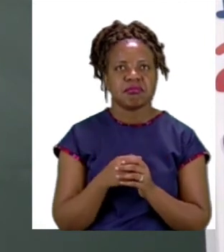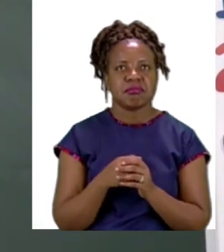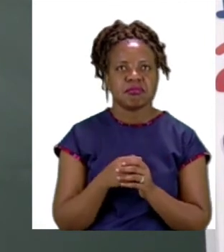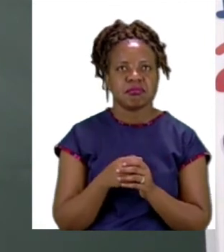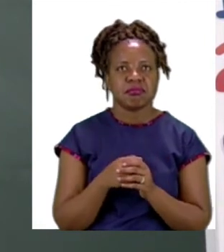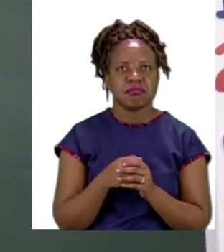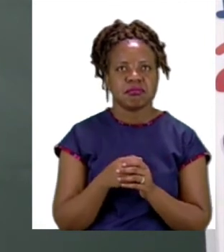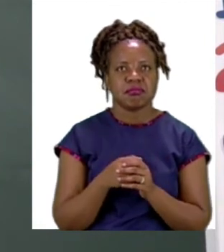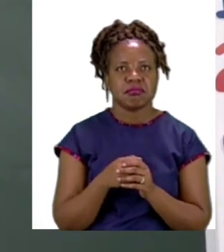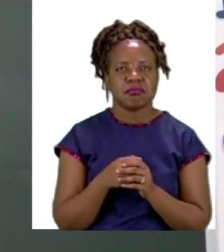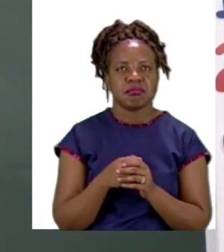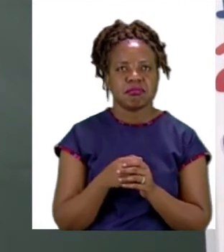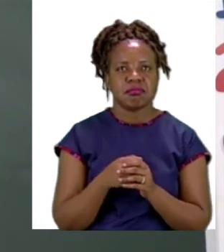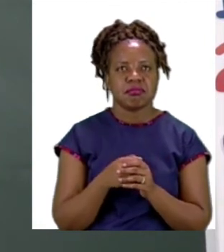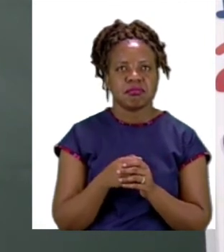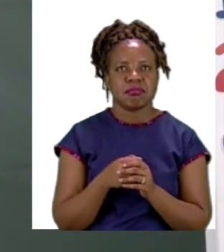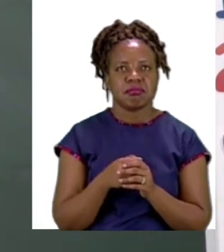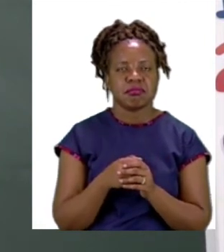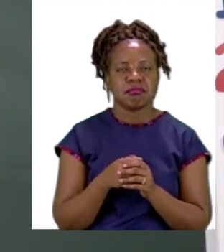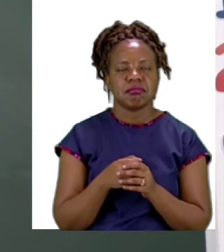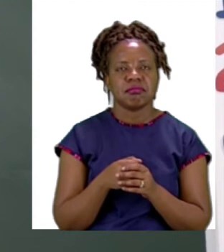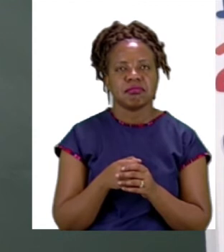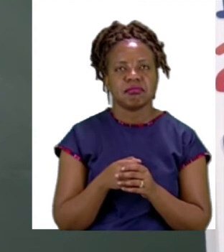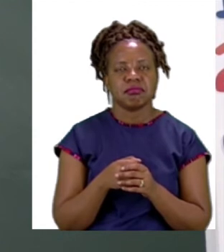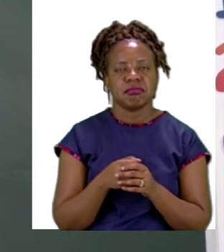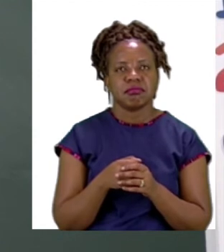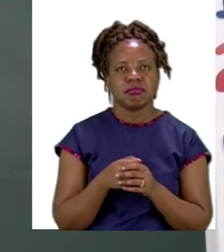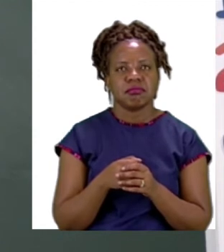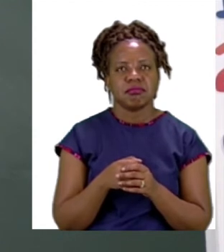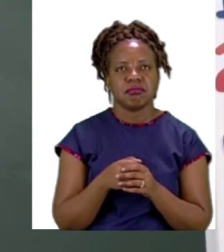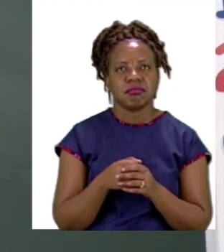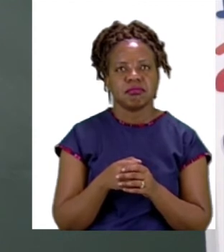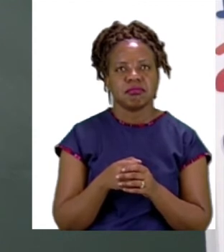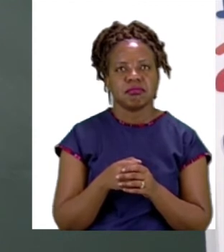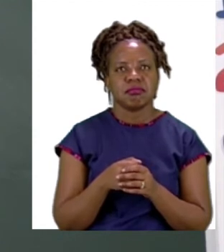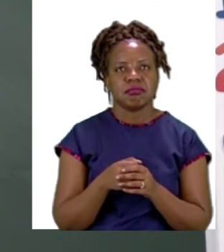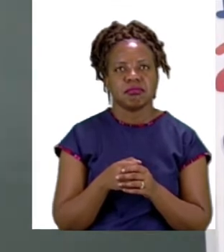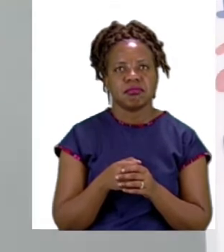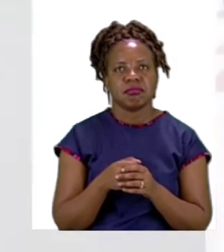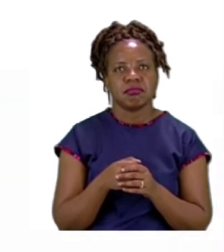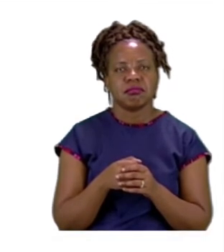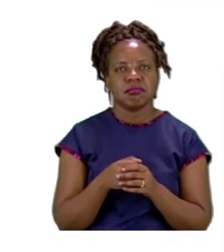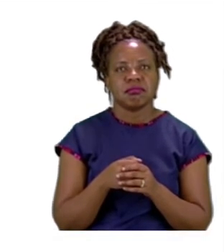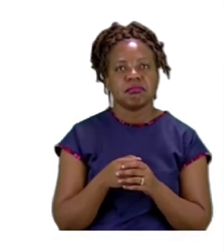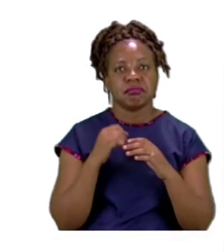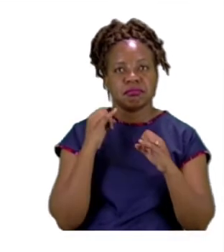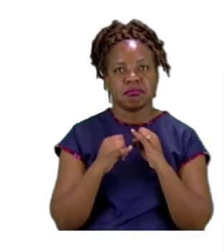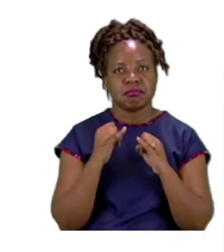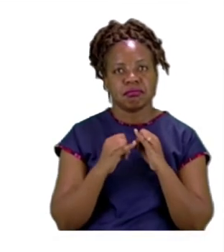the last one with you instead. Let's take a look at the last one. The last one